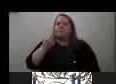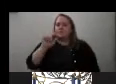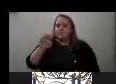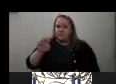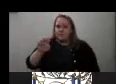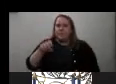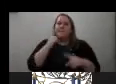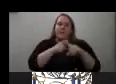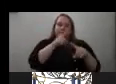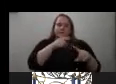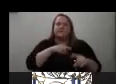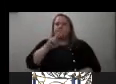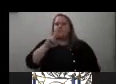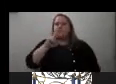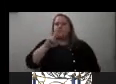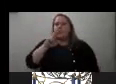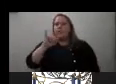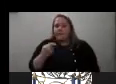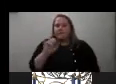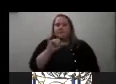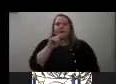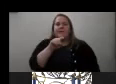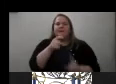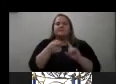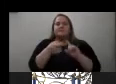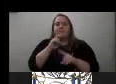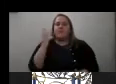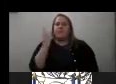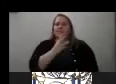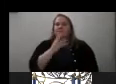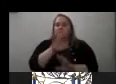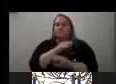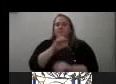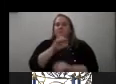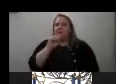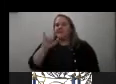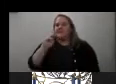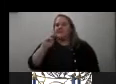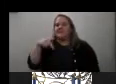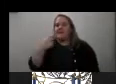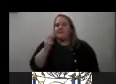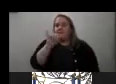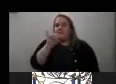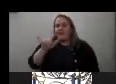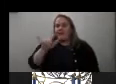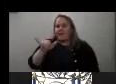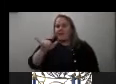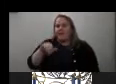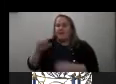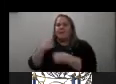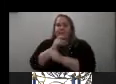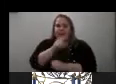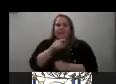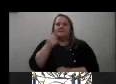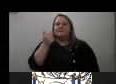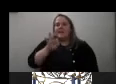well. This is a tutu from Western Symphony, which was a ballet created by George Balanchine in 1954.